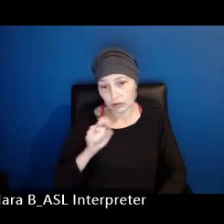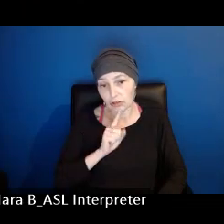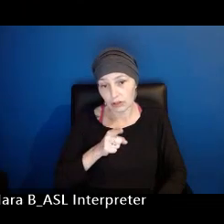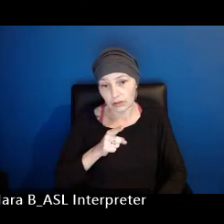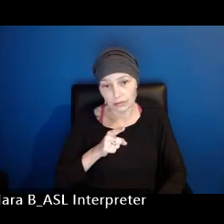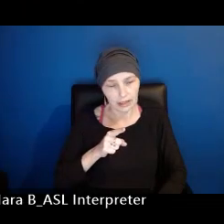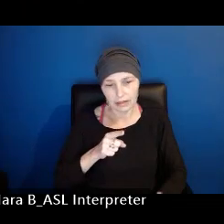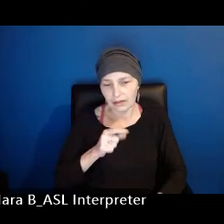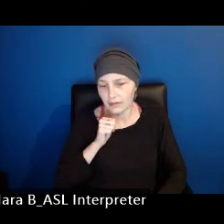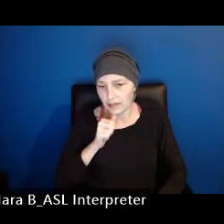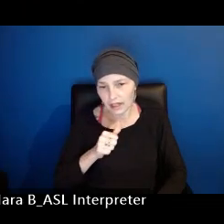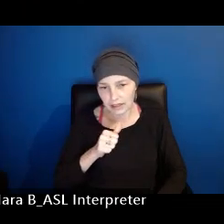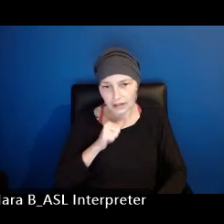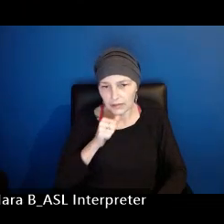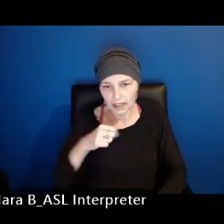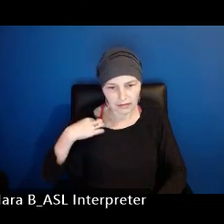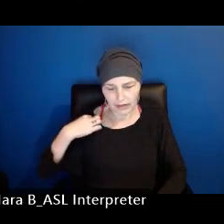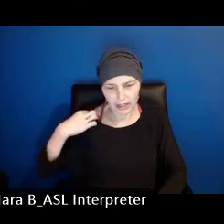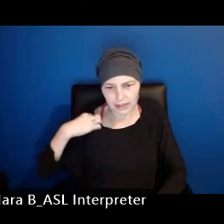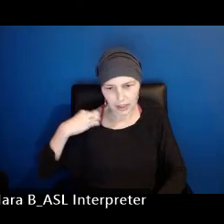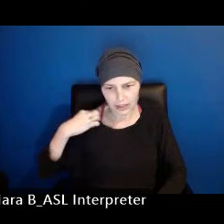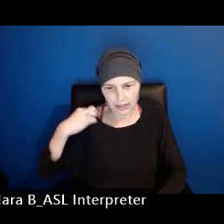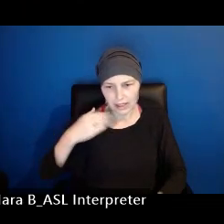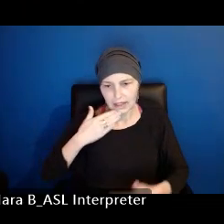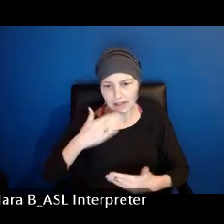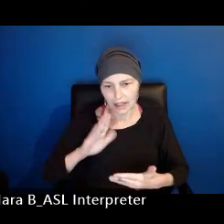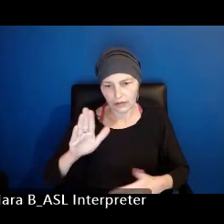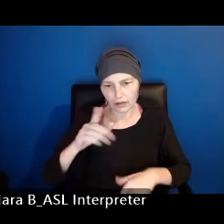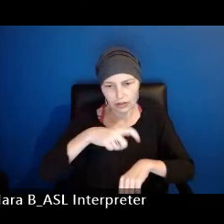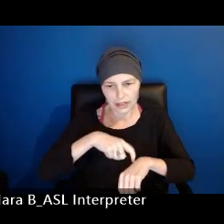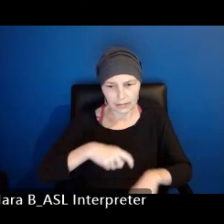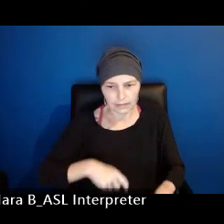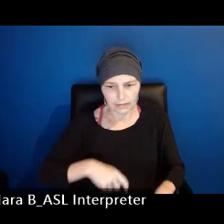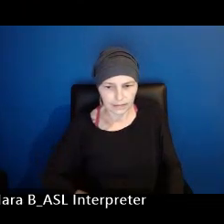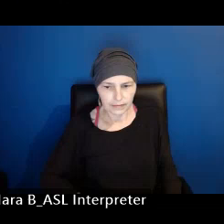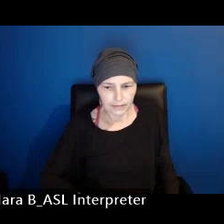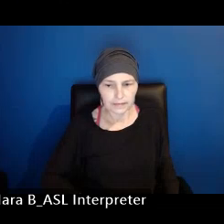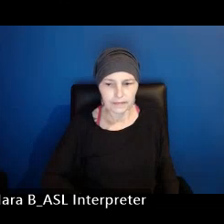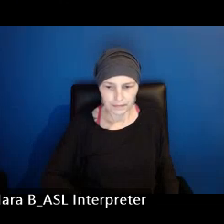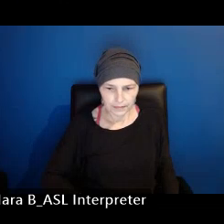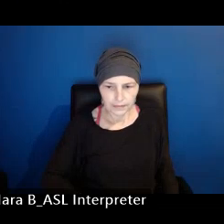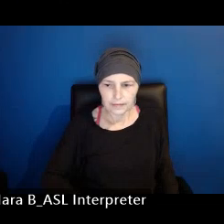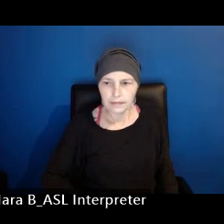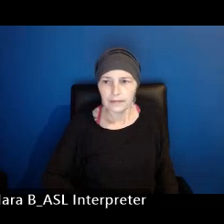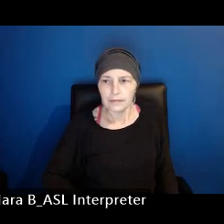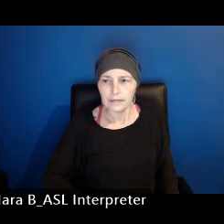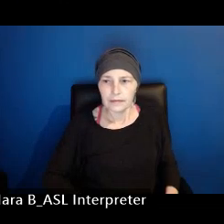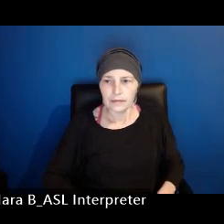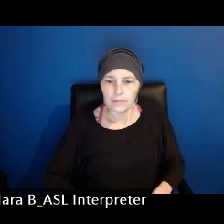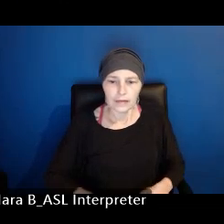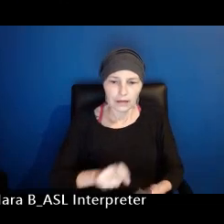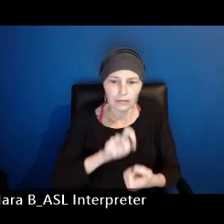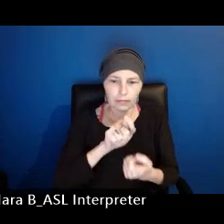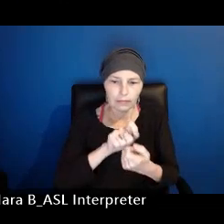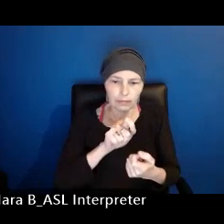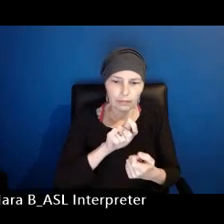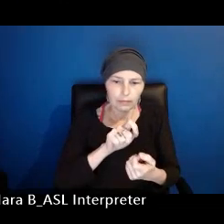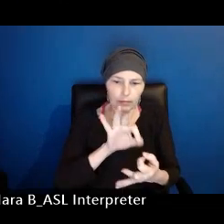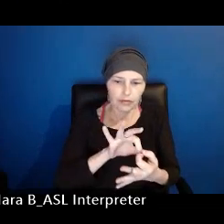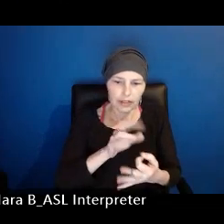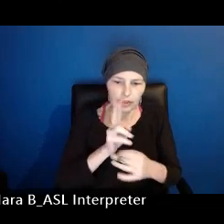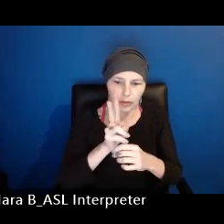grid cannot handle this. Thank you for the time. Thank you. You ended right at 2 minutes. That's amazing. You were on